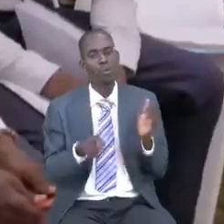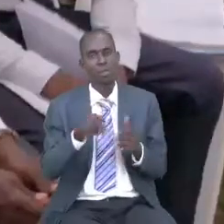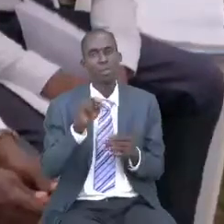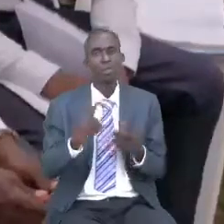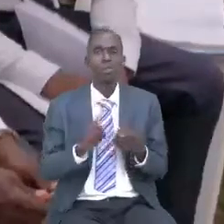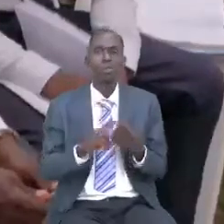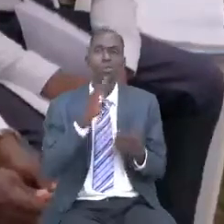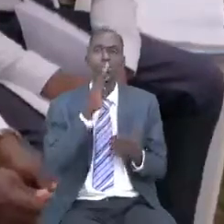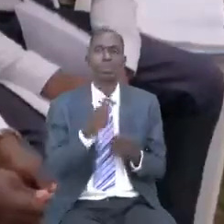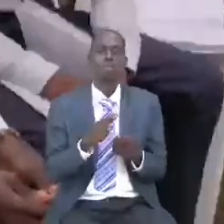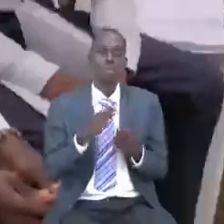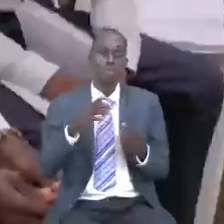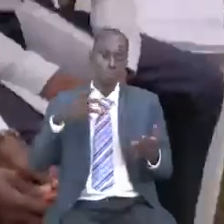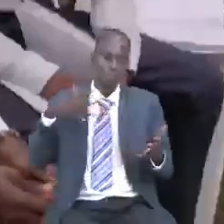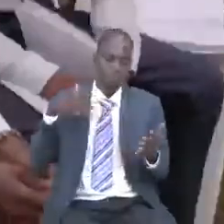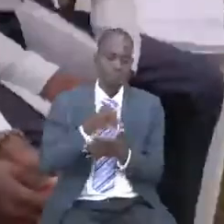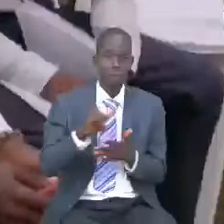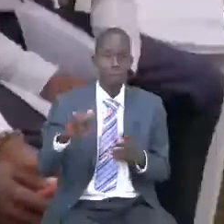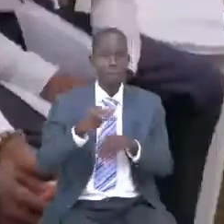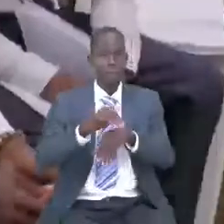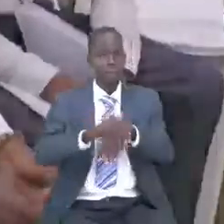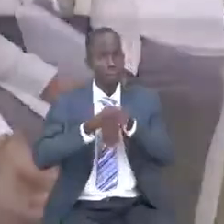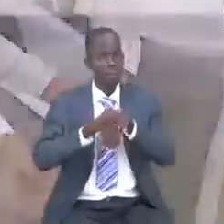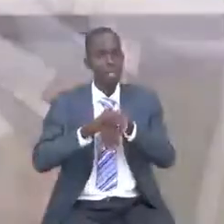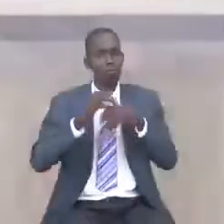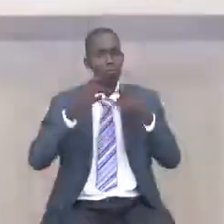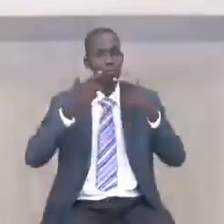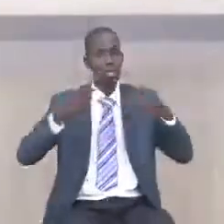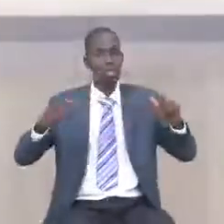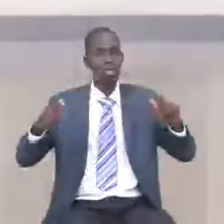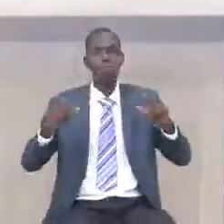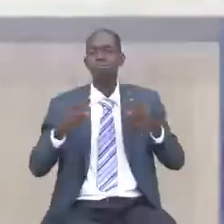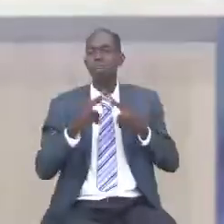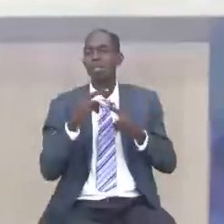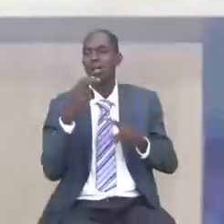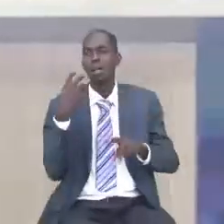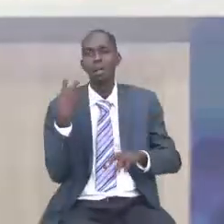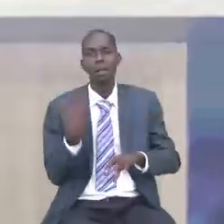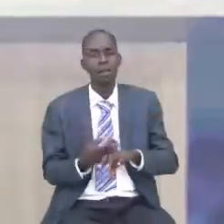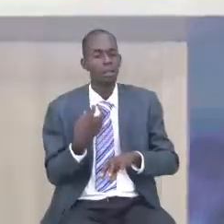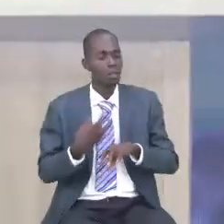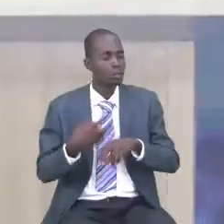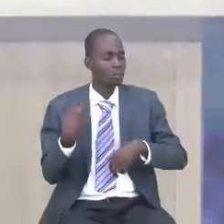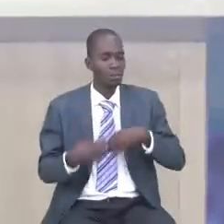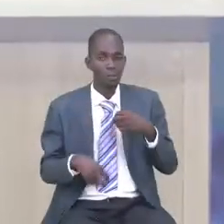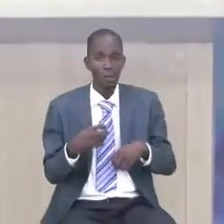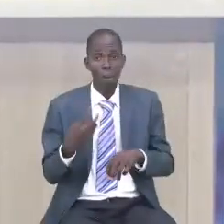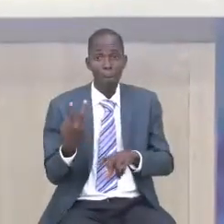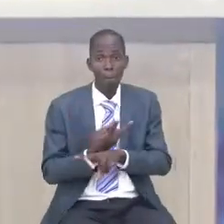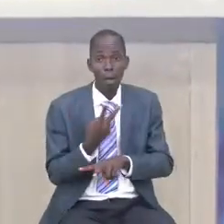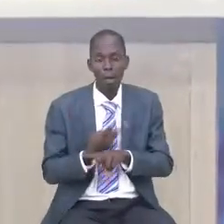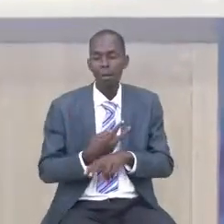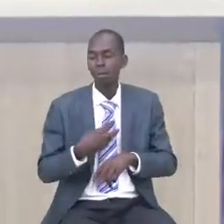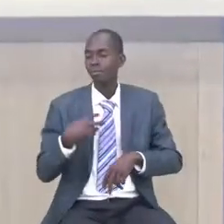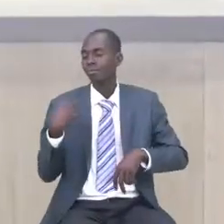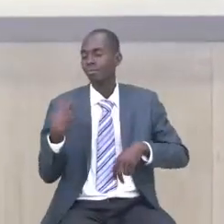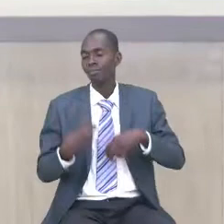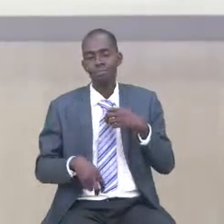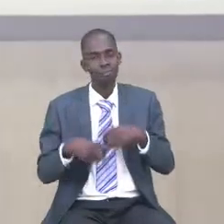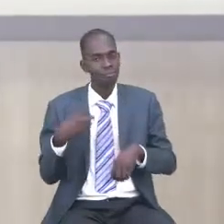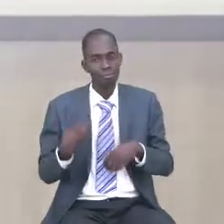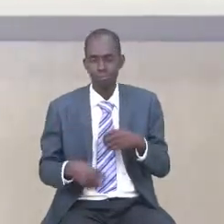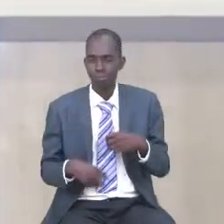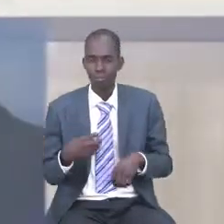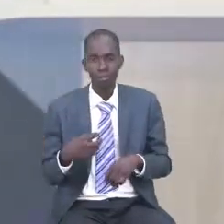Studying English language, difficult. Mathematics, difficult. Studying any subject, difficult.